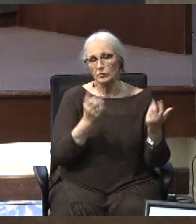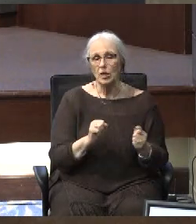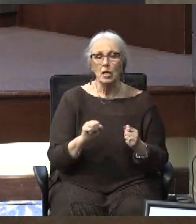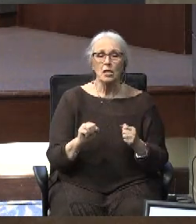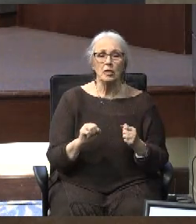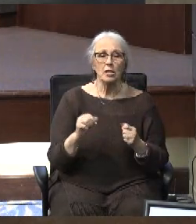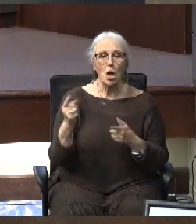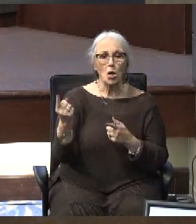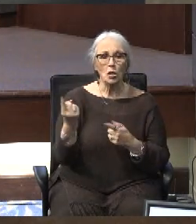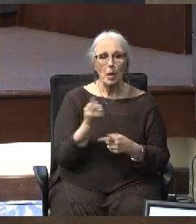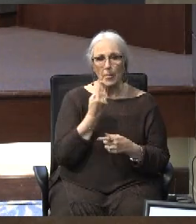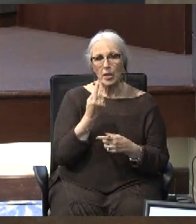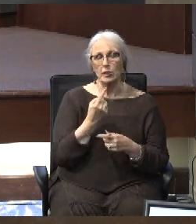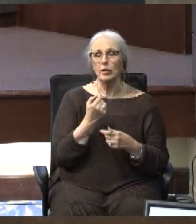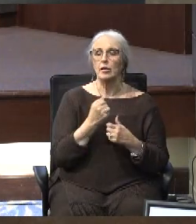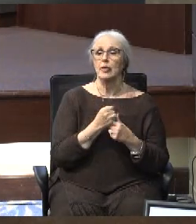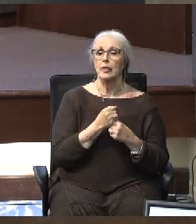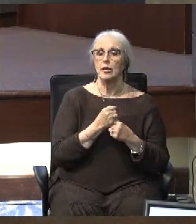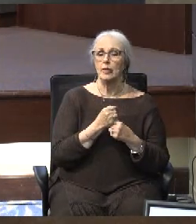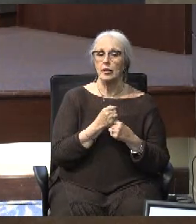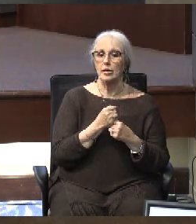and Standards Commission might punt it.